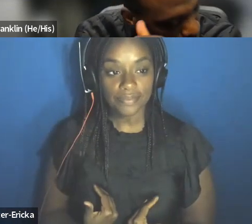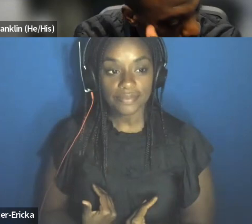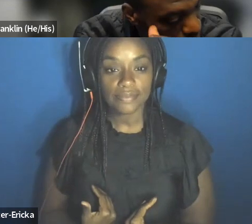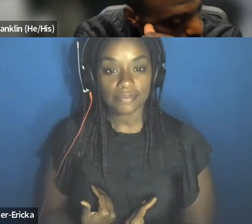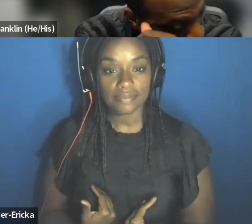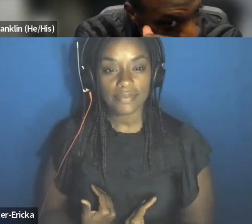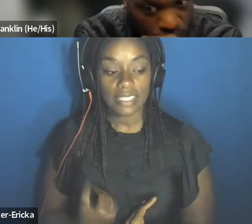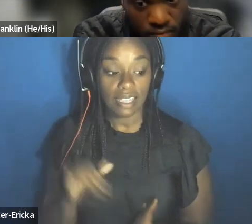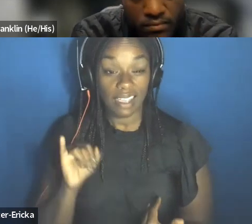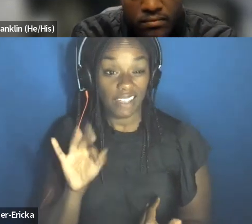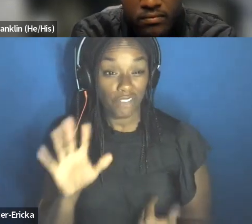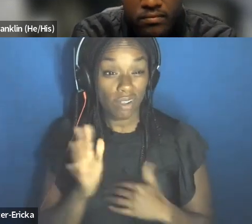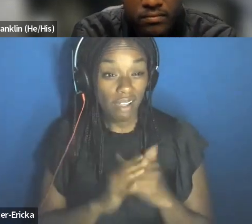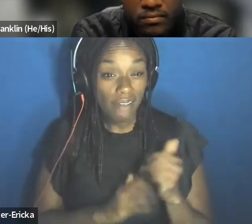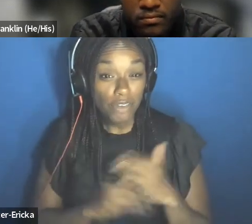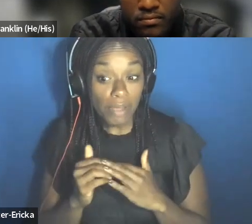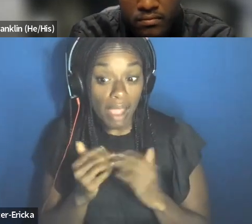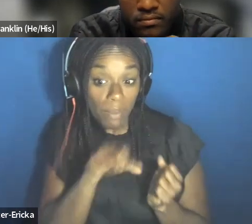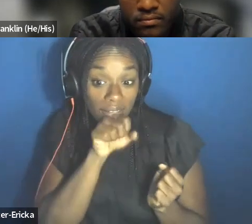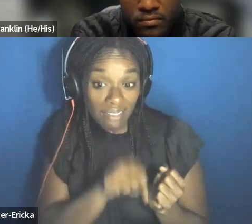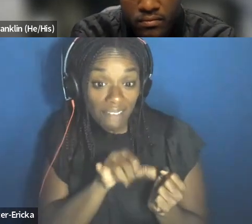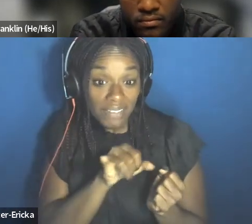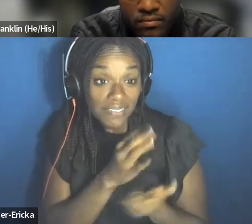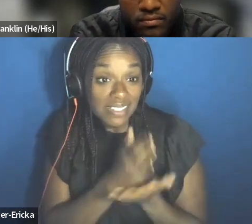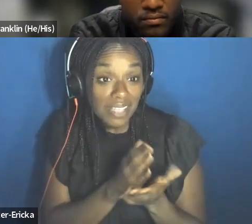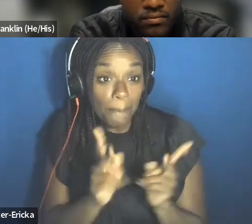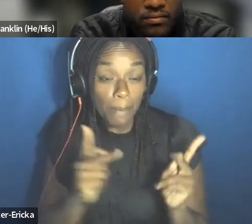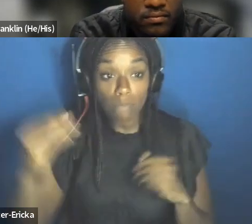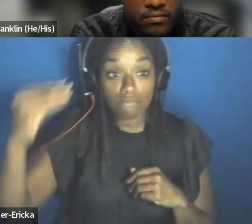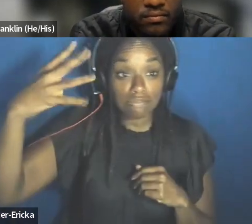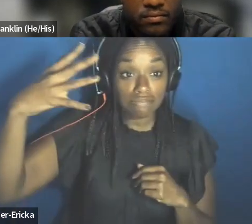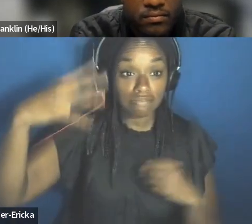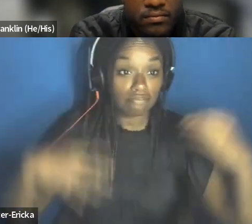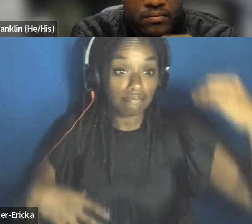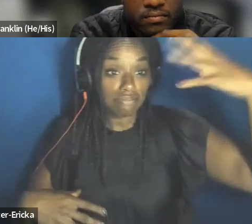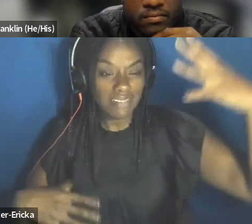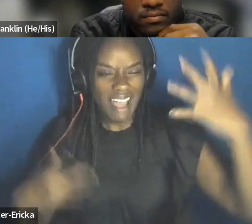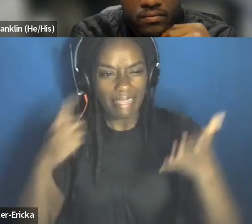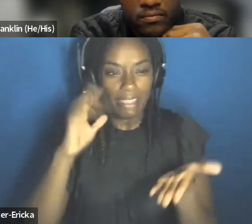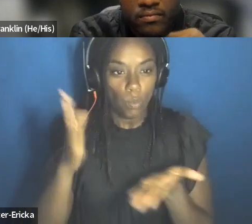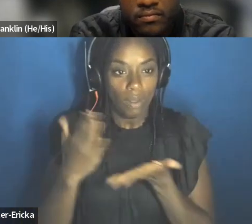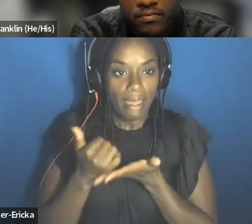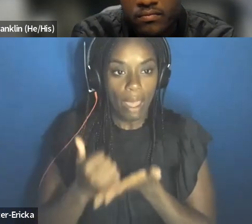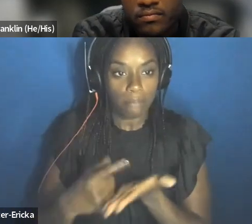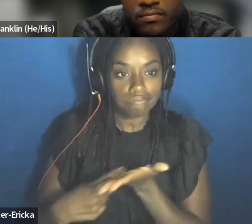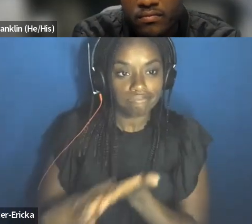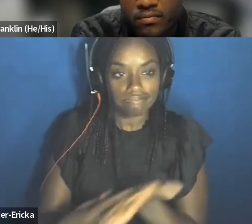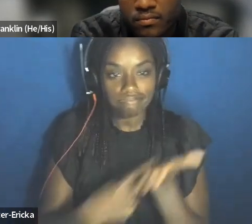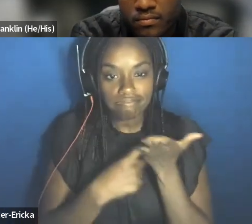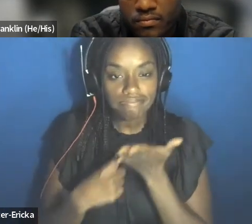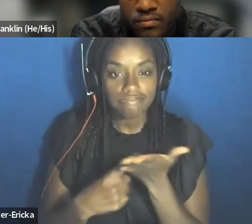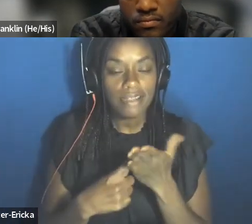if you're comfortable, I would love if some folks would turn your camera on, just because I think it might help the dialogue. And to start